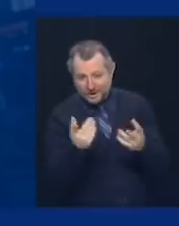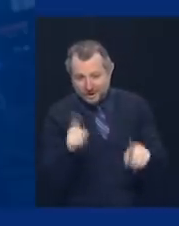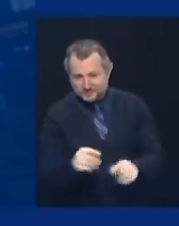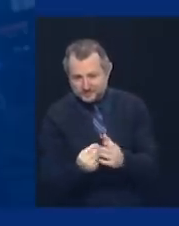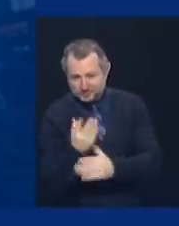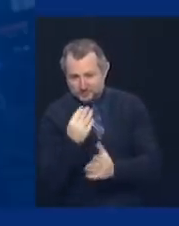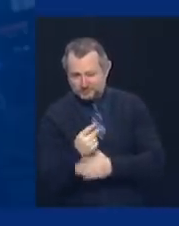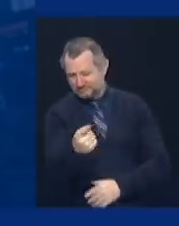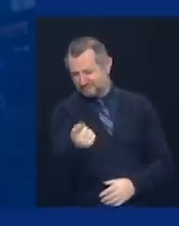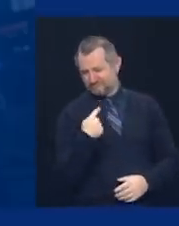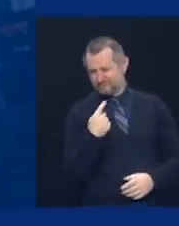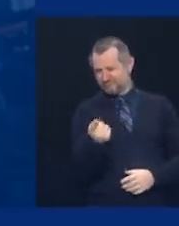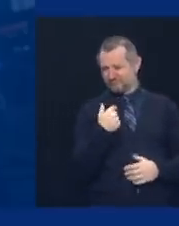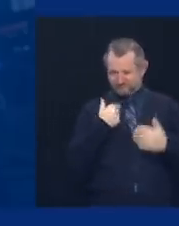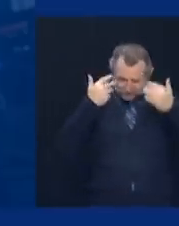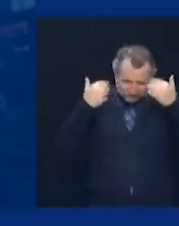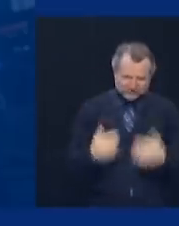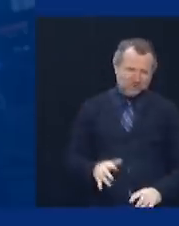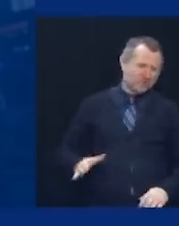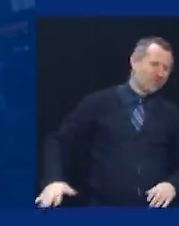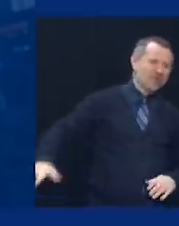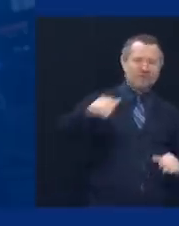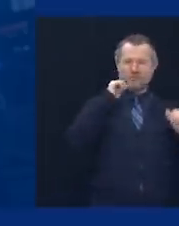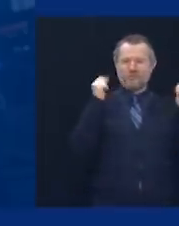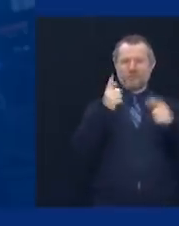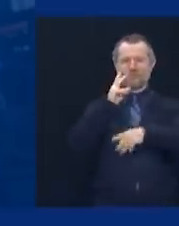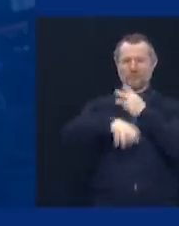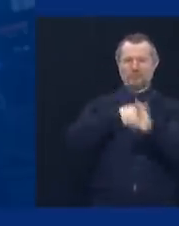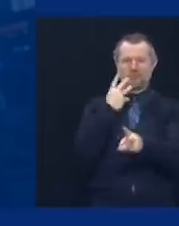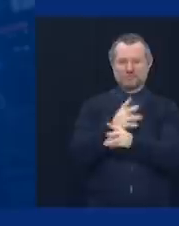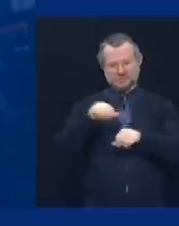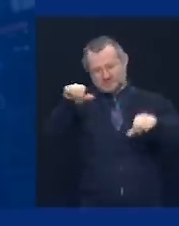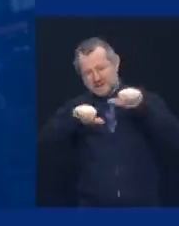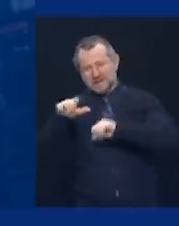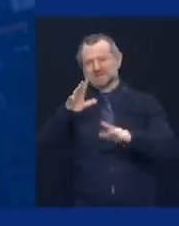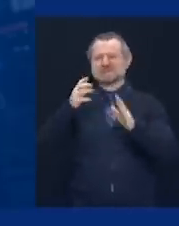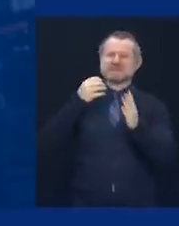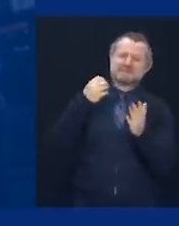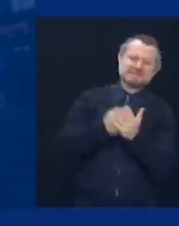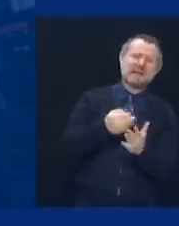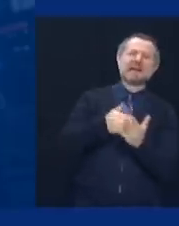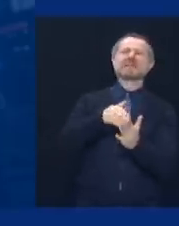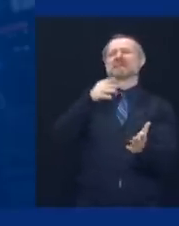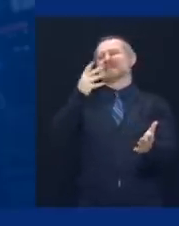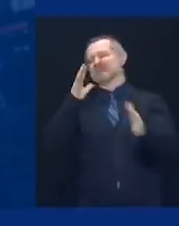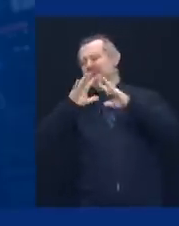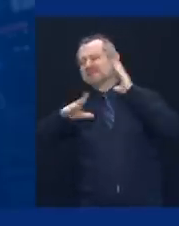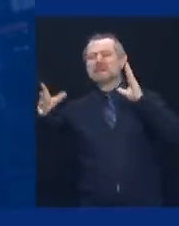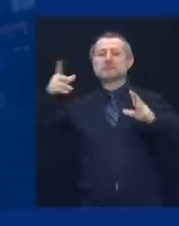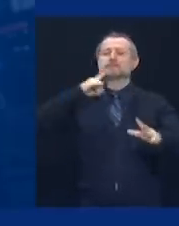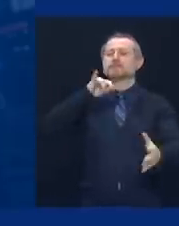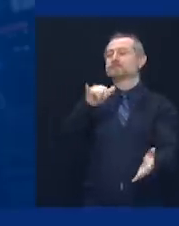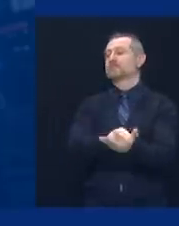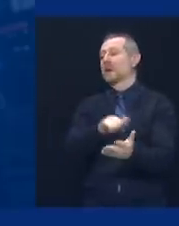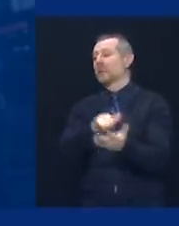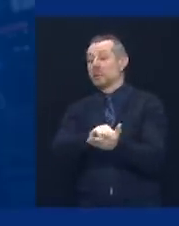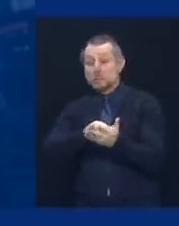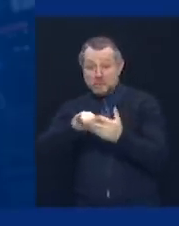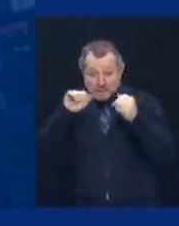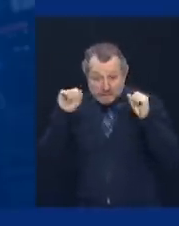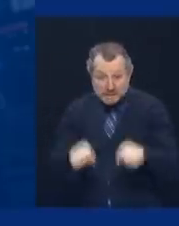had every global expert telling me there is no way that we could flatten the curve that